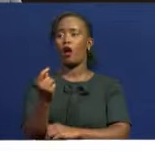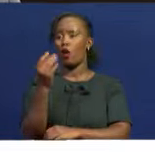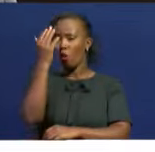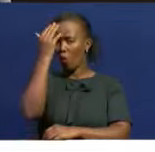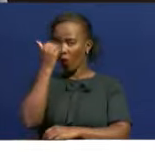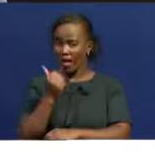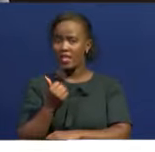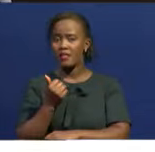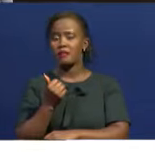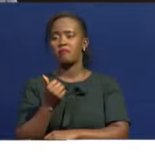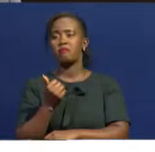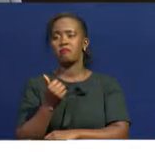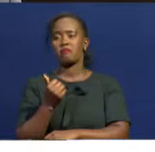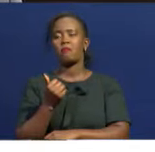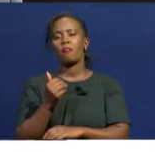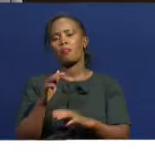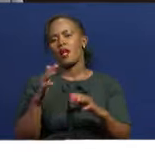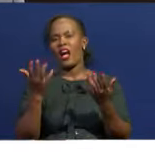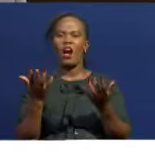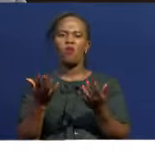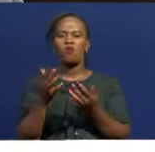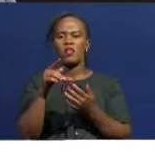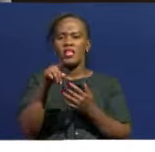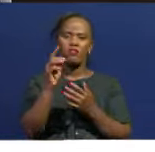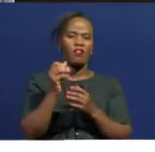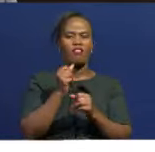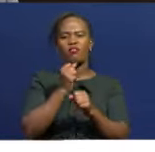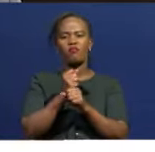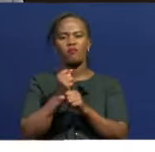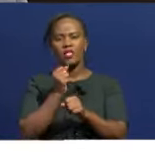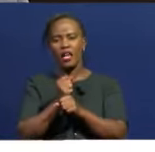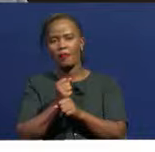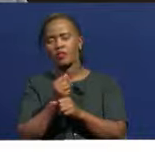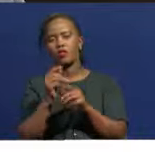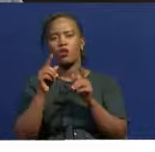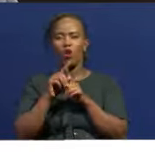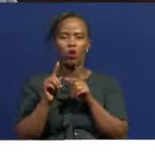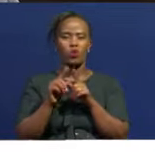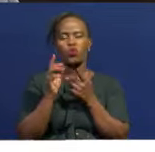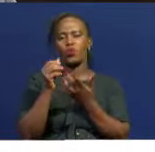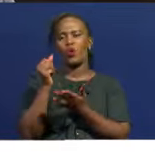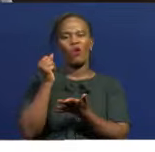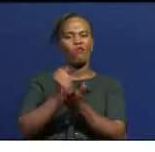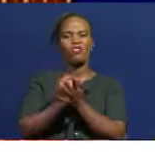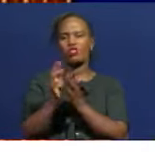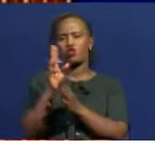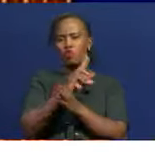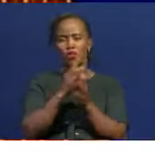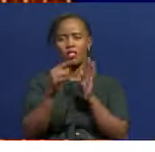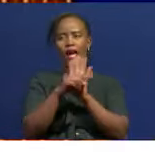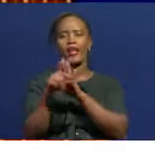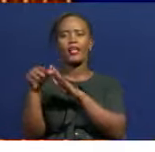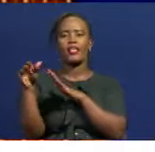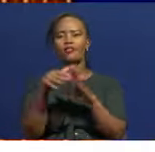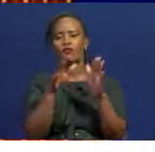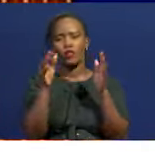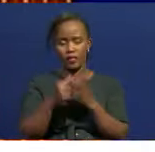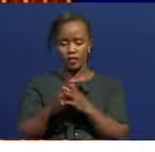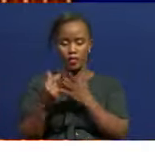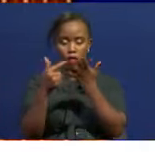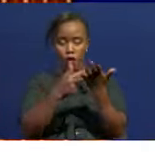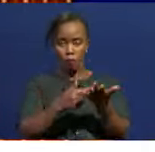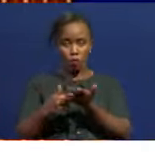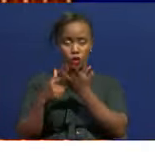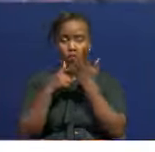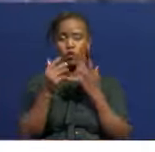because of conduct and becoming of that office. The motion filed on